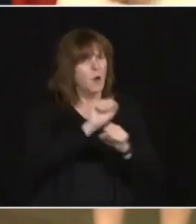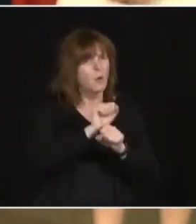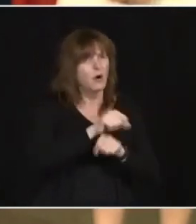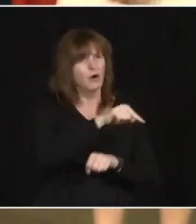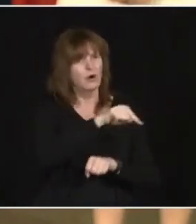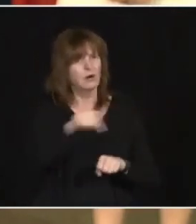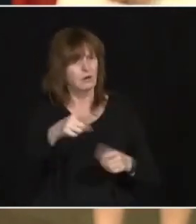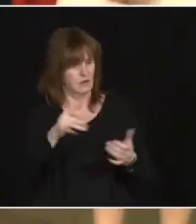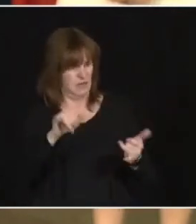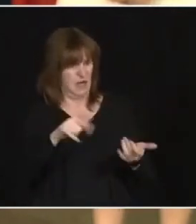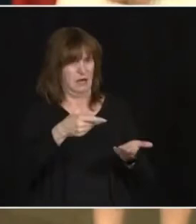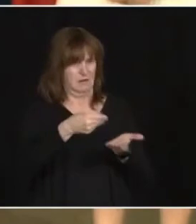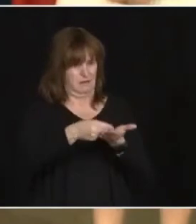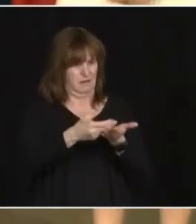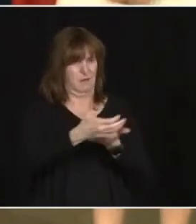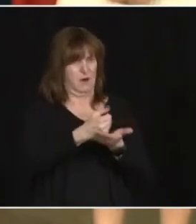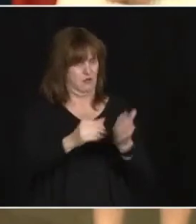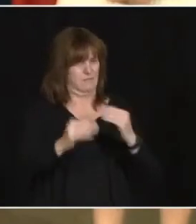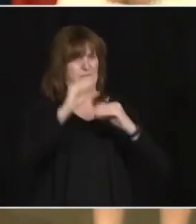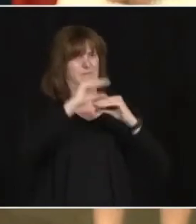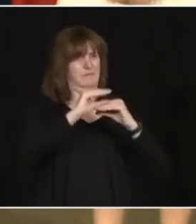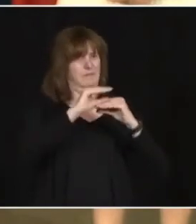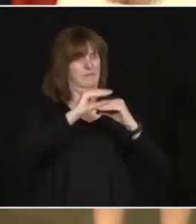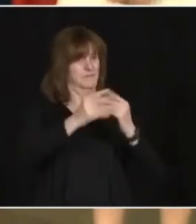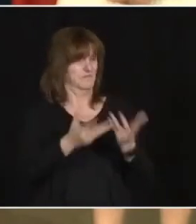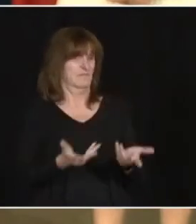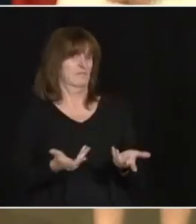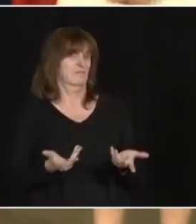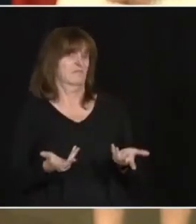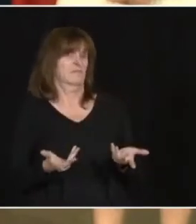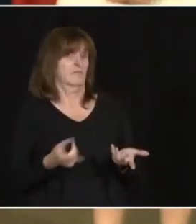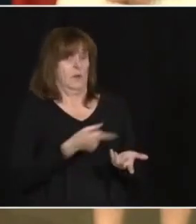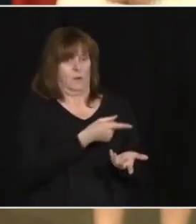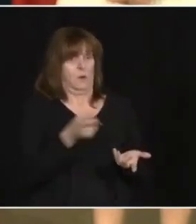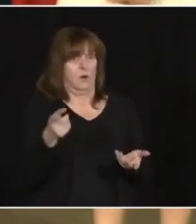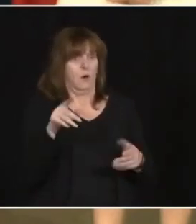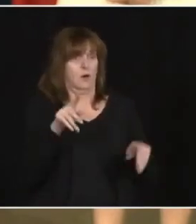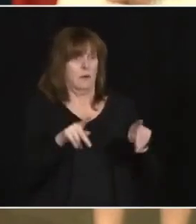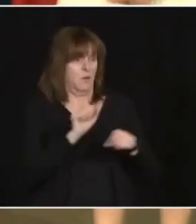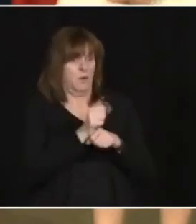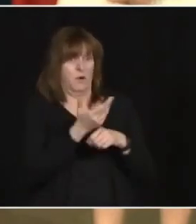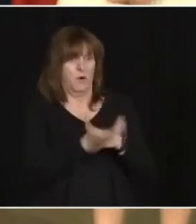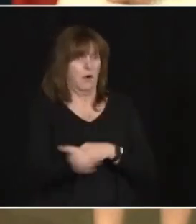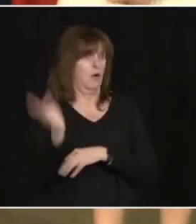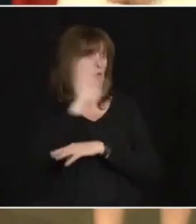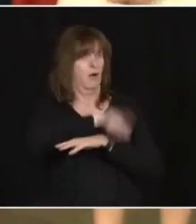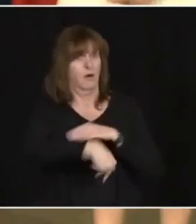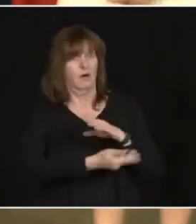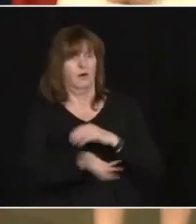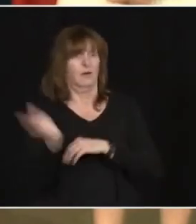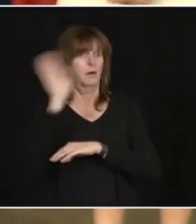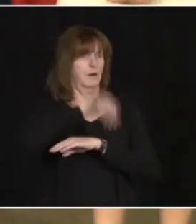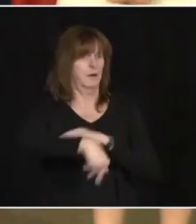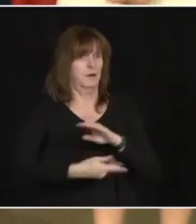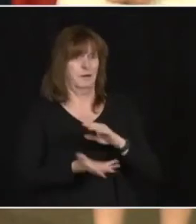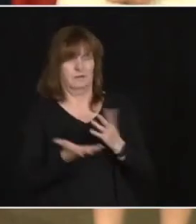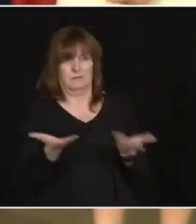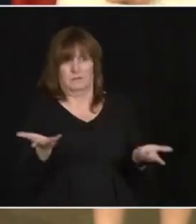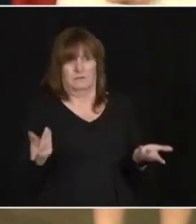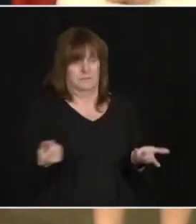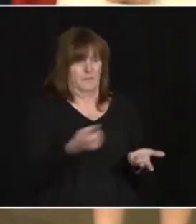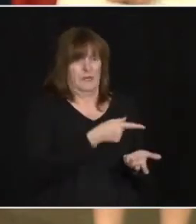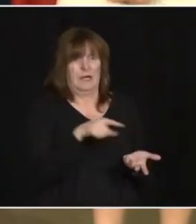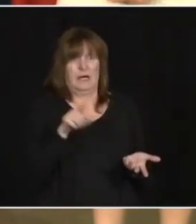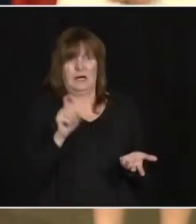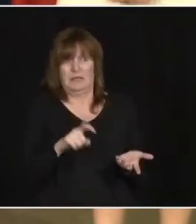It's very simple. These people are working day in and day out, and they need to have